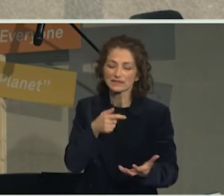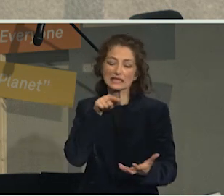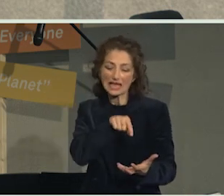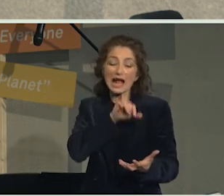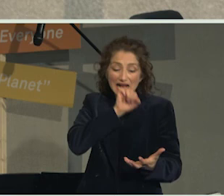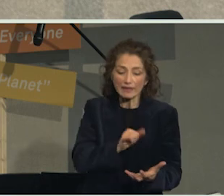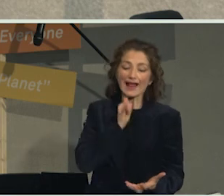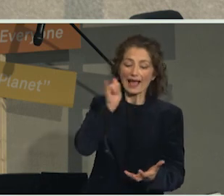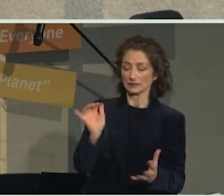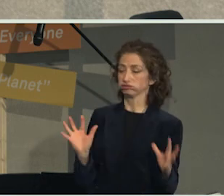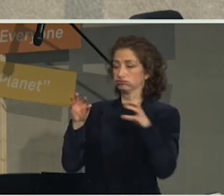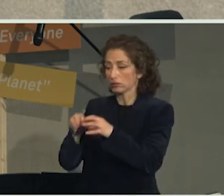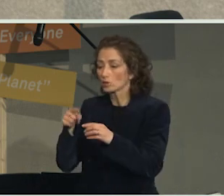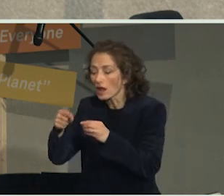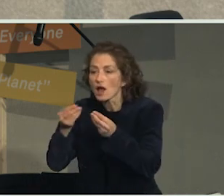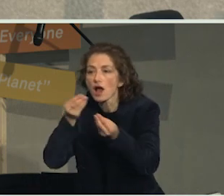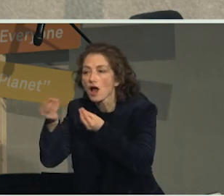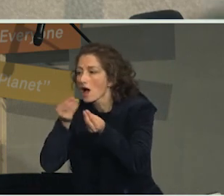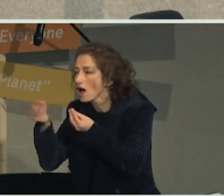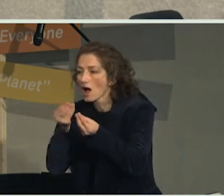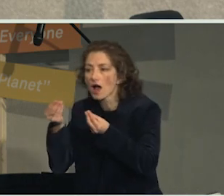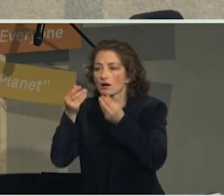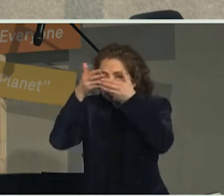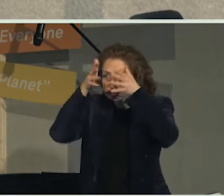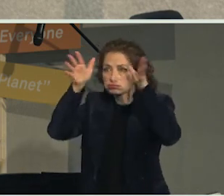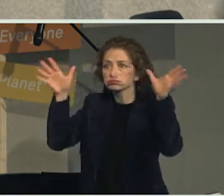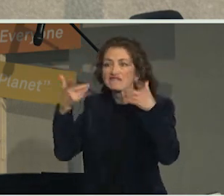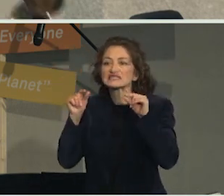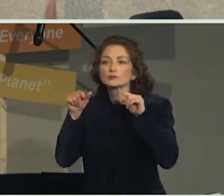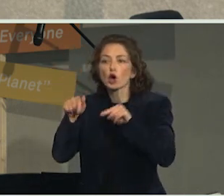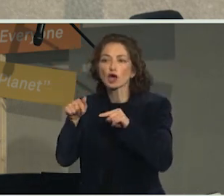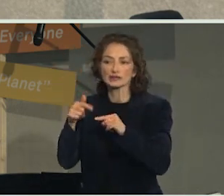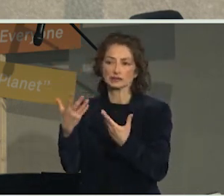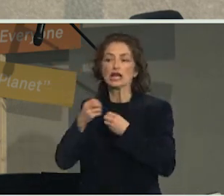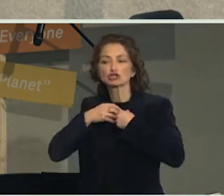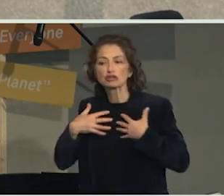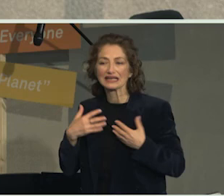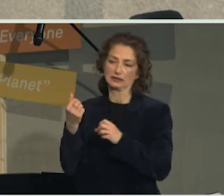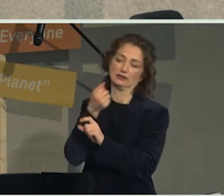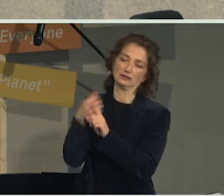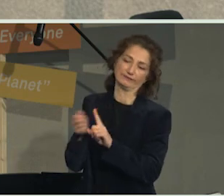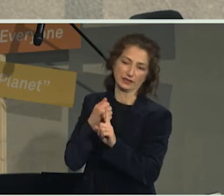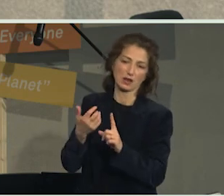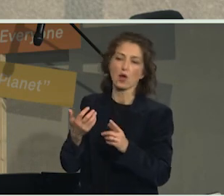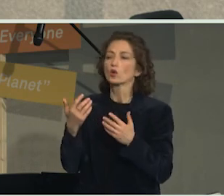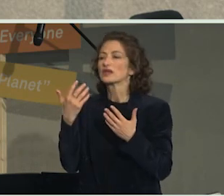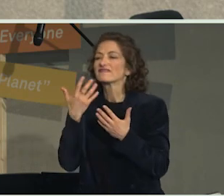to advocate to broaden our conception of what gender-based violence looks like, or to broaden our conception of what